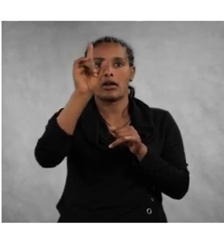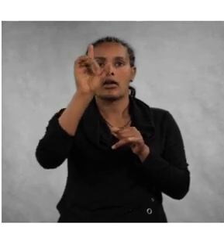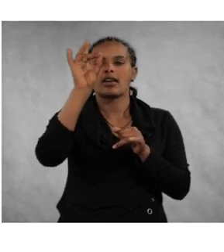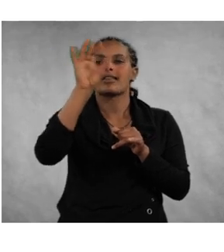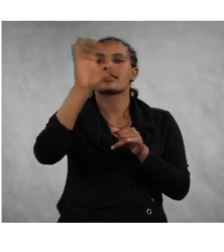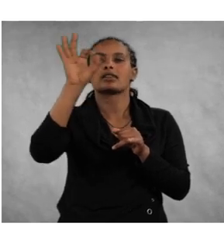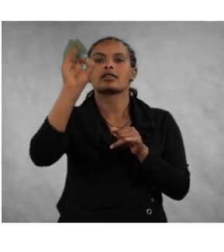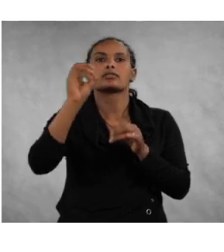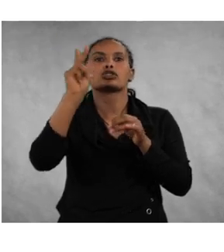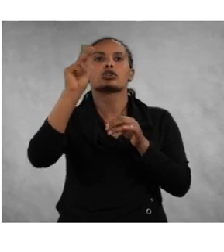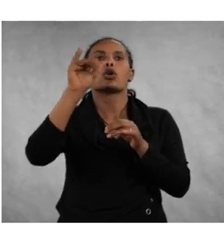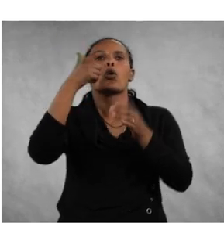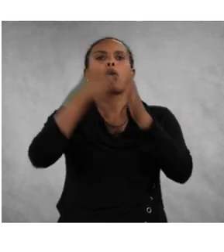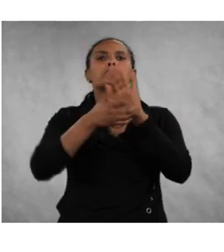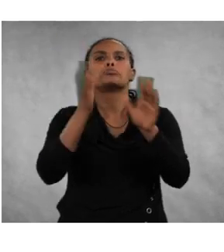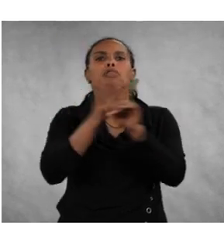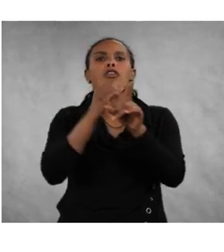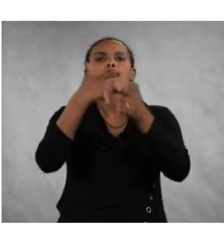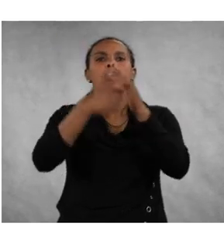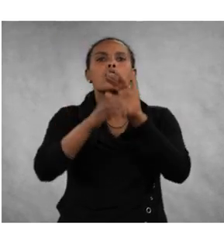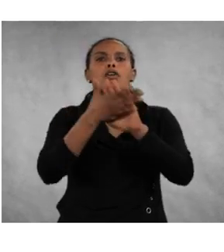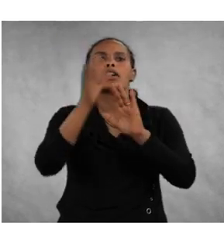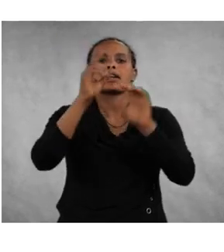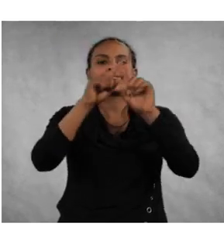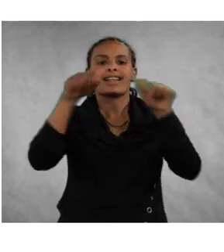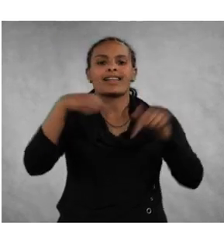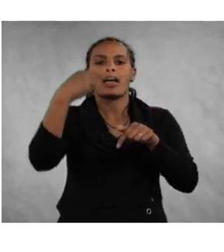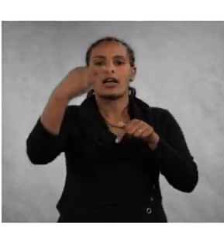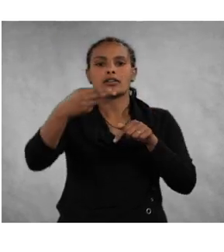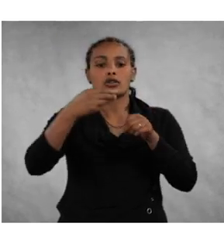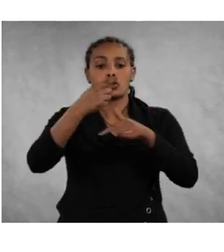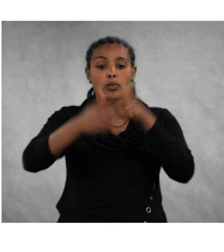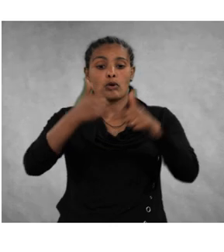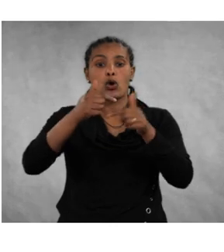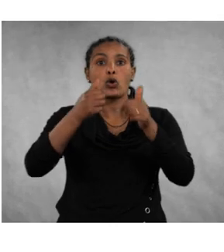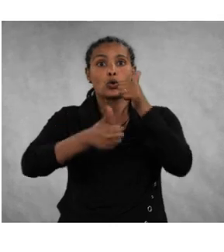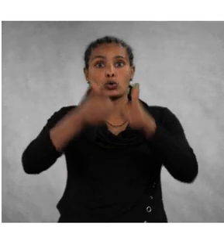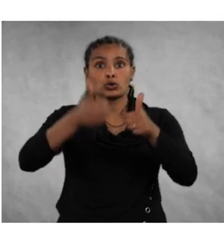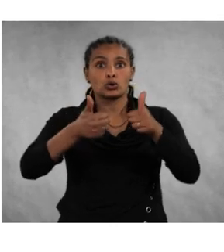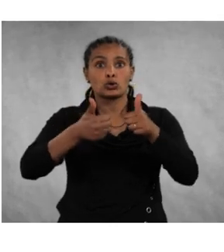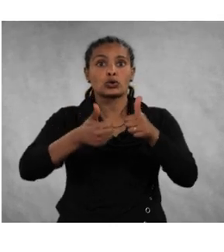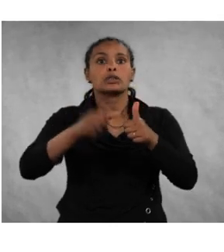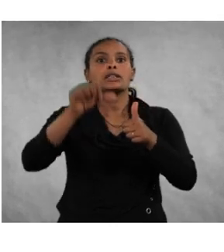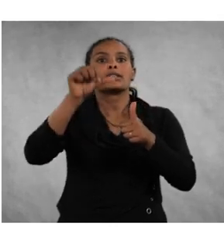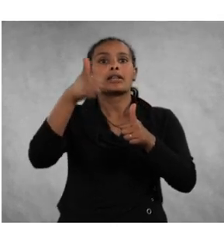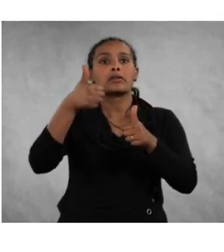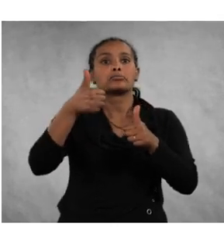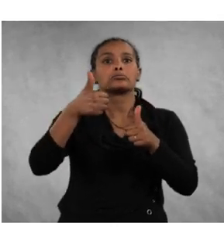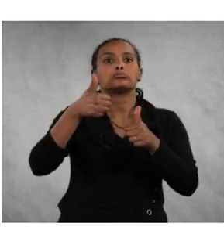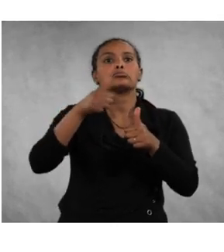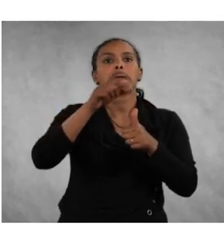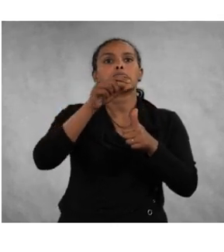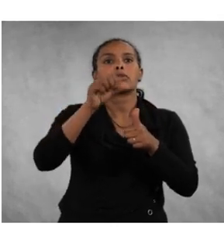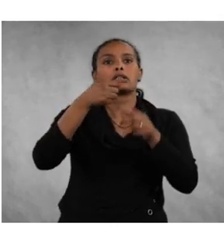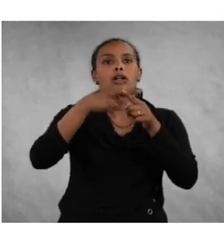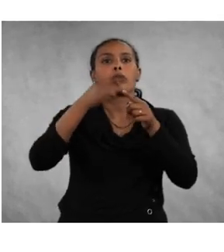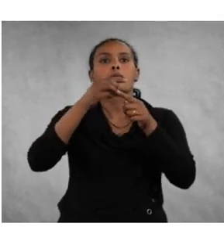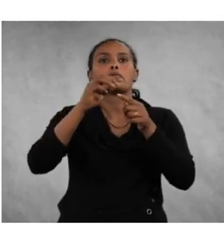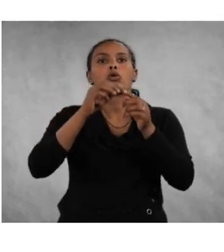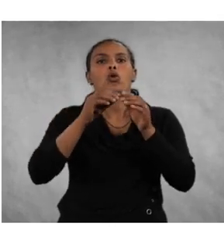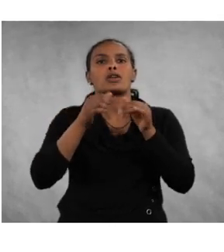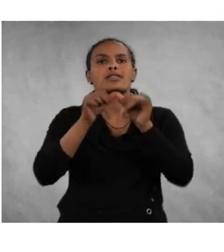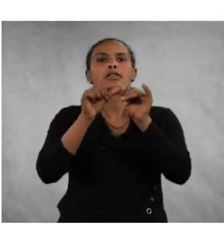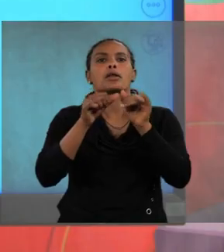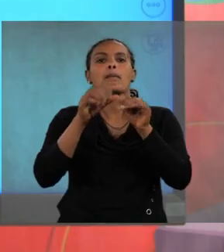as heat. What will be the value of delta H for the process in which 10 gram sample of methane is burned at constant